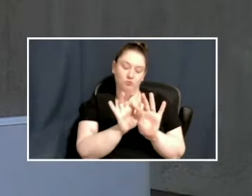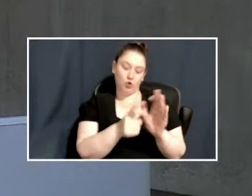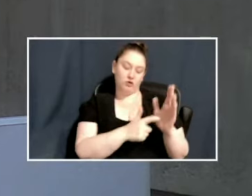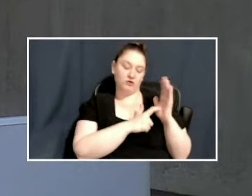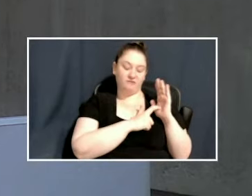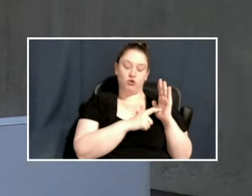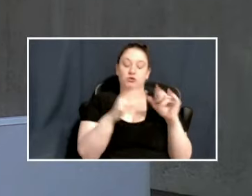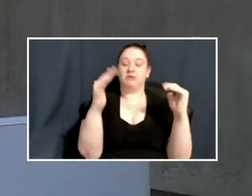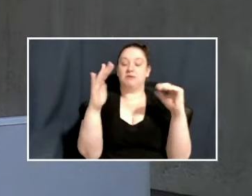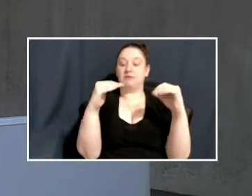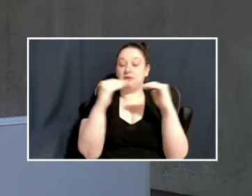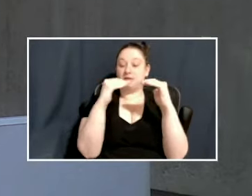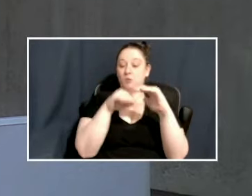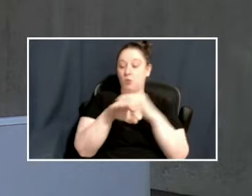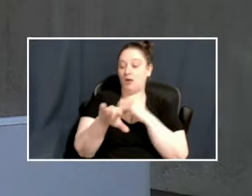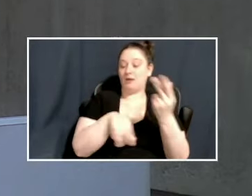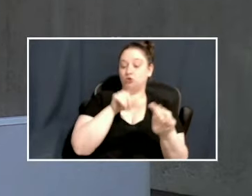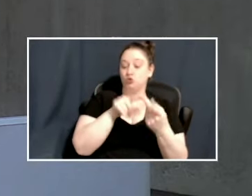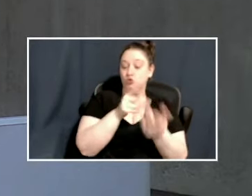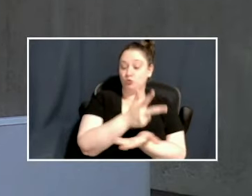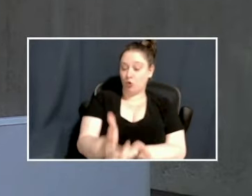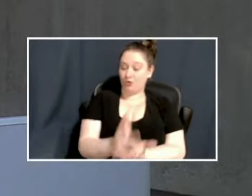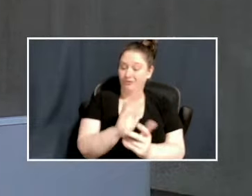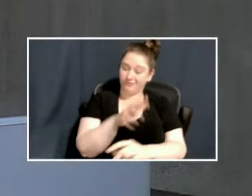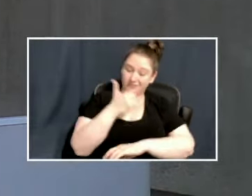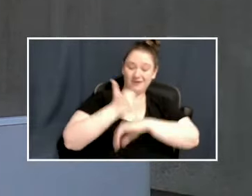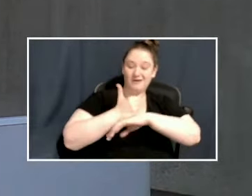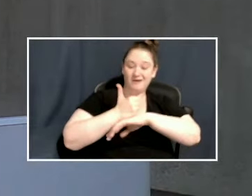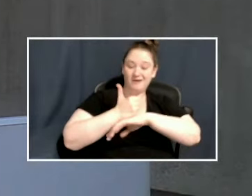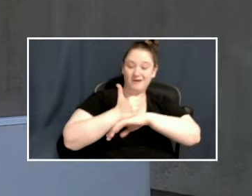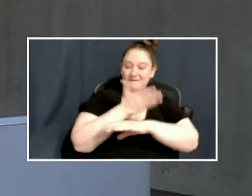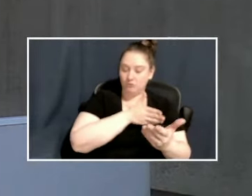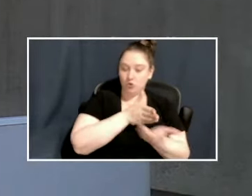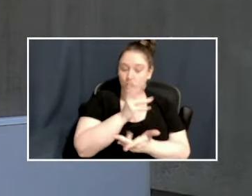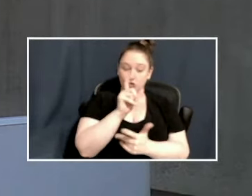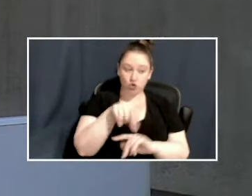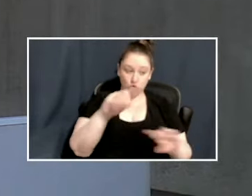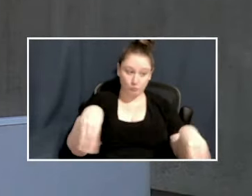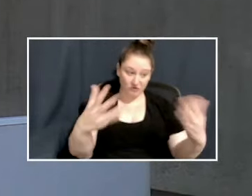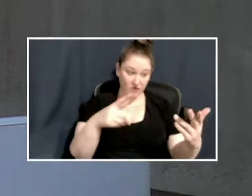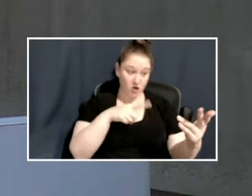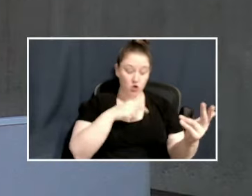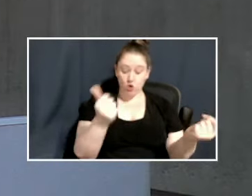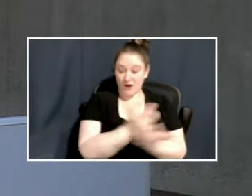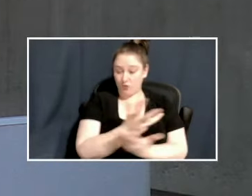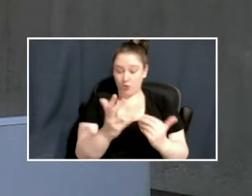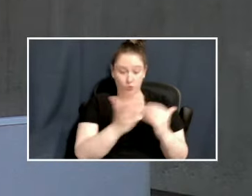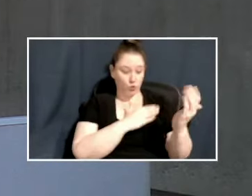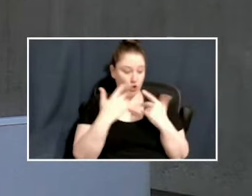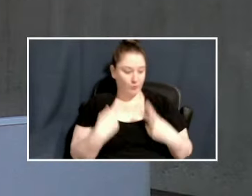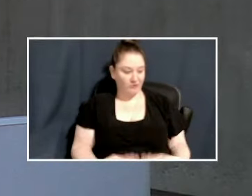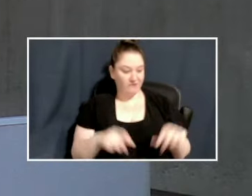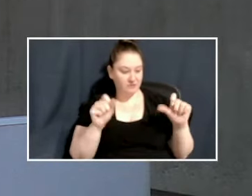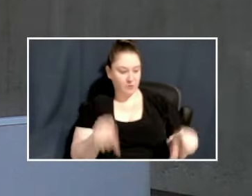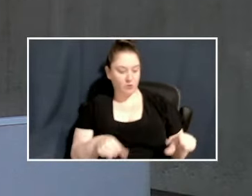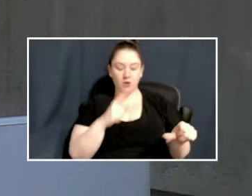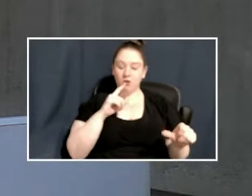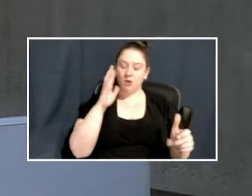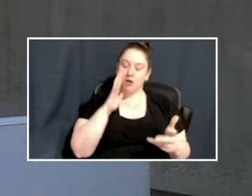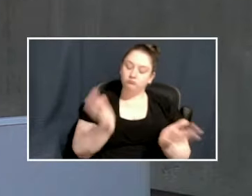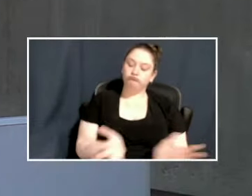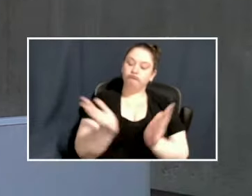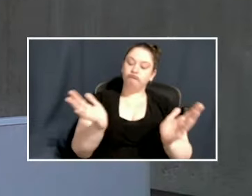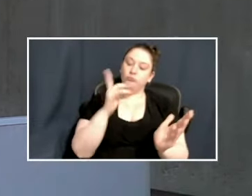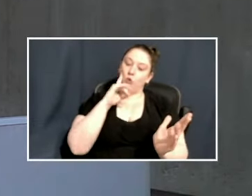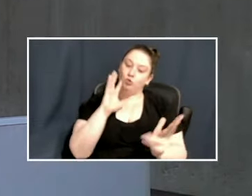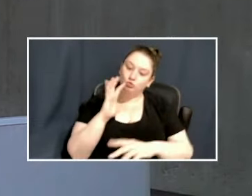is a fundamental right that should be afforded to everyone, regardless of their physical abilities. I urge you to take action and oversee this installation of an ADA parking space on Winter